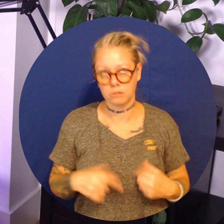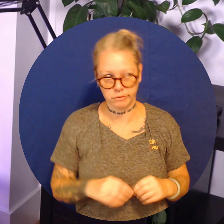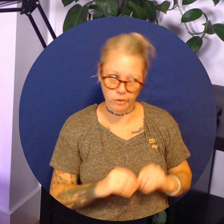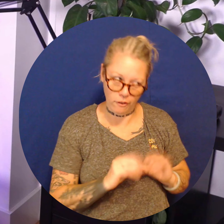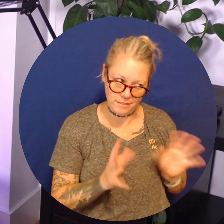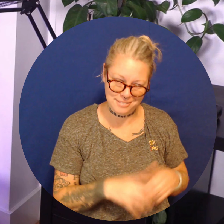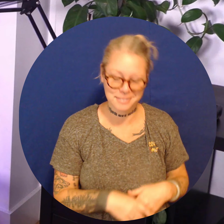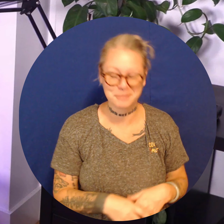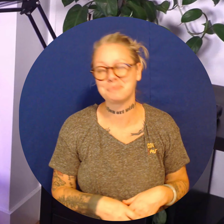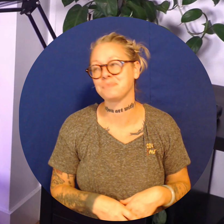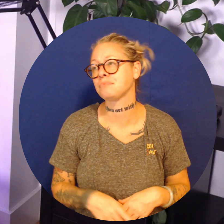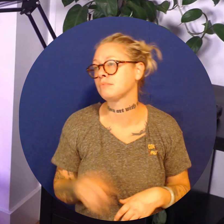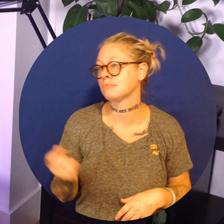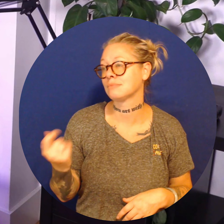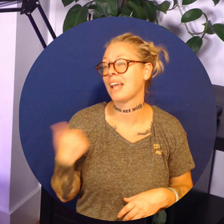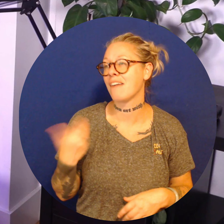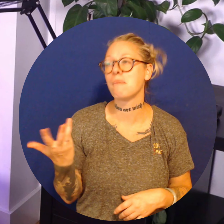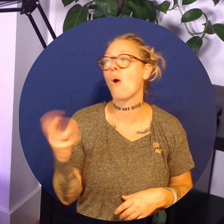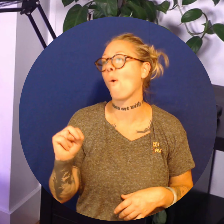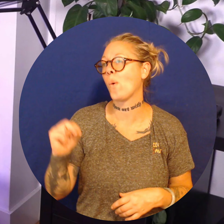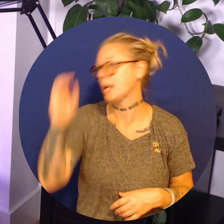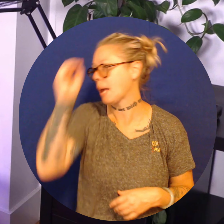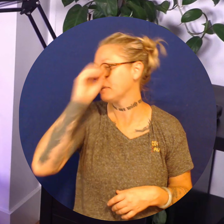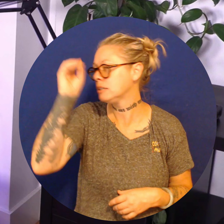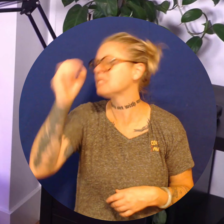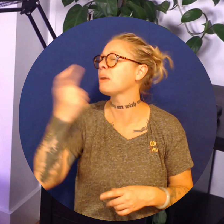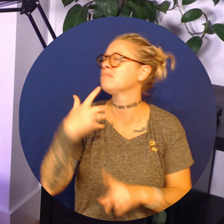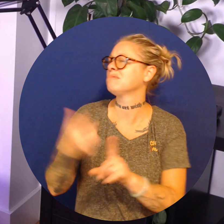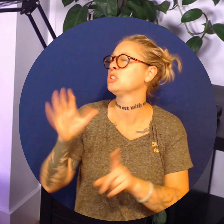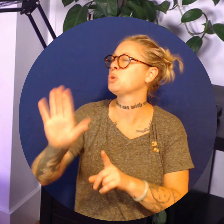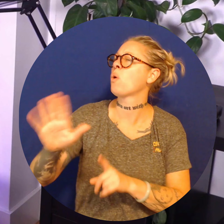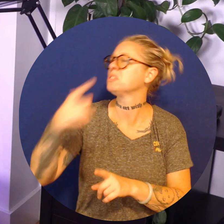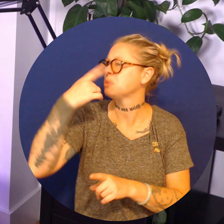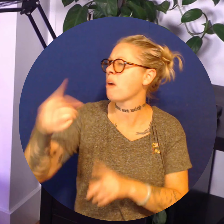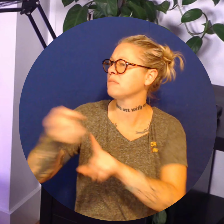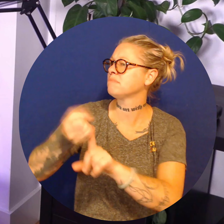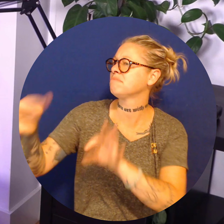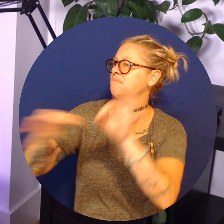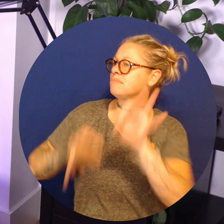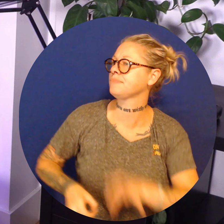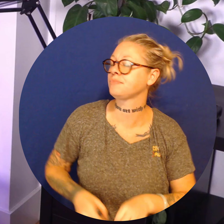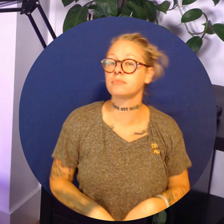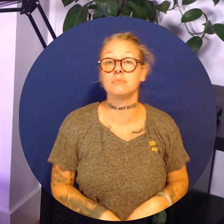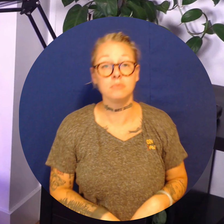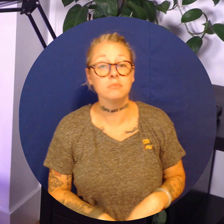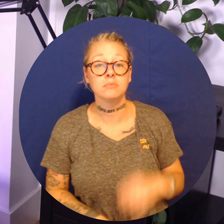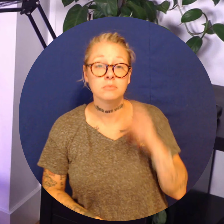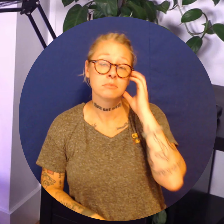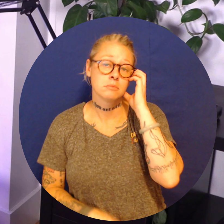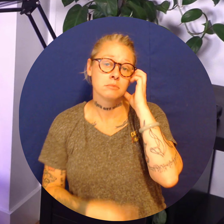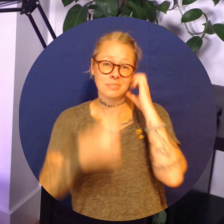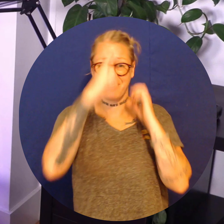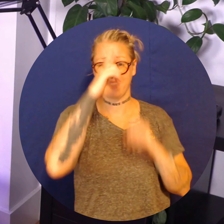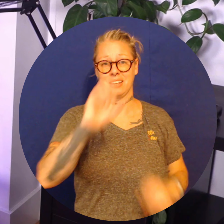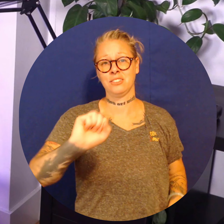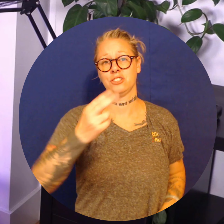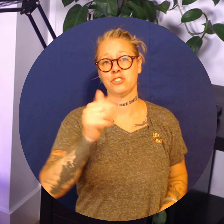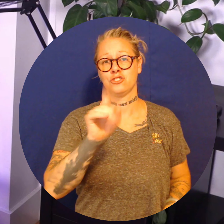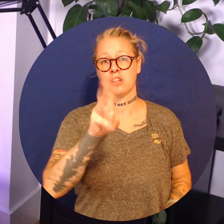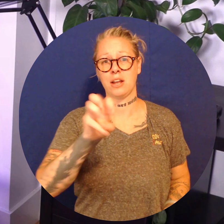now obviously yeah but and i have my own opinions on what shadow work is but i'd love to hear from you i think shadow work